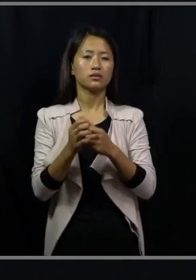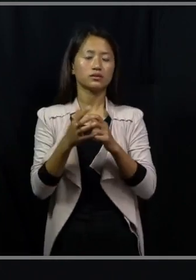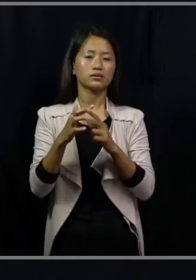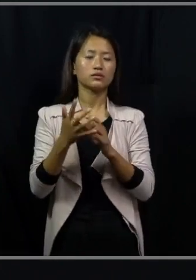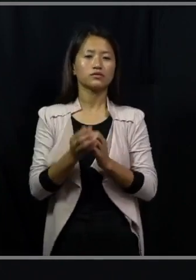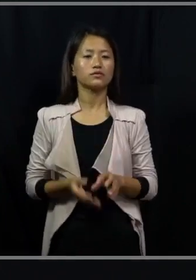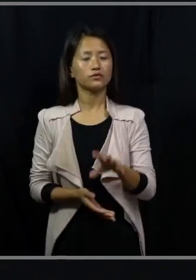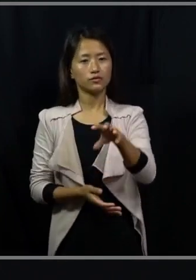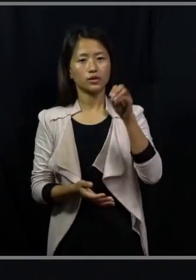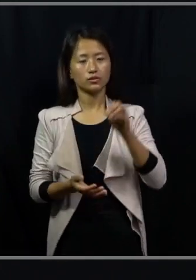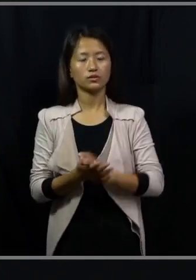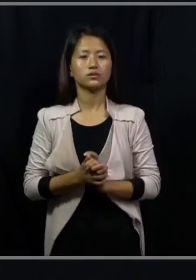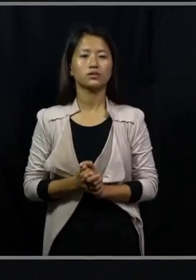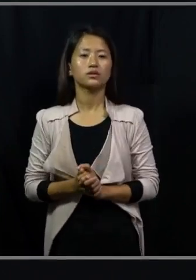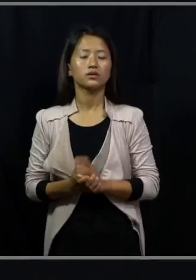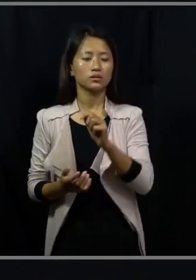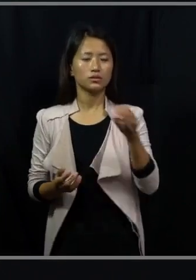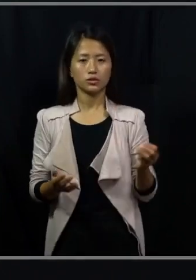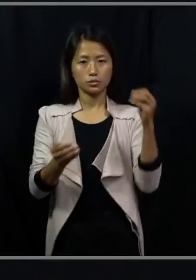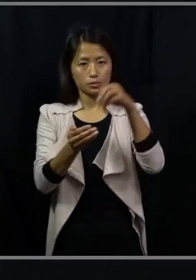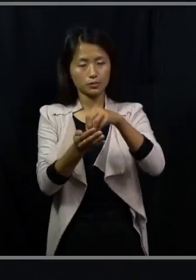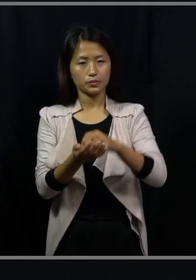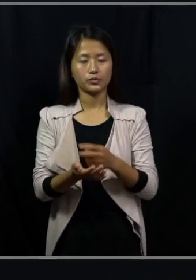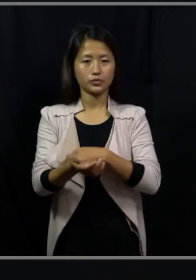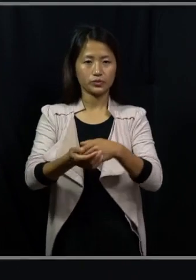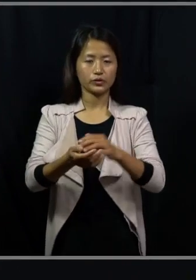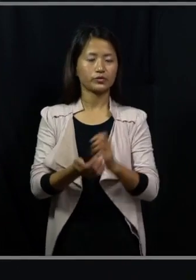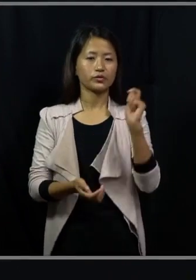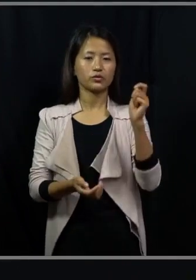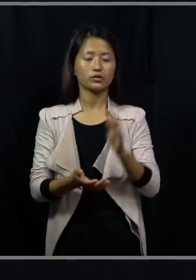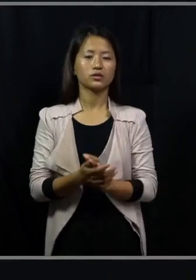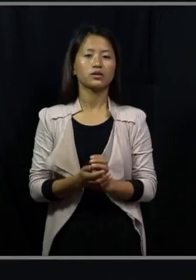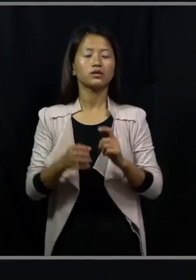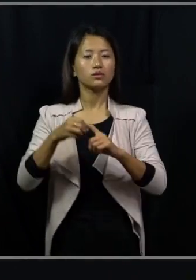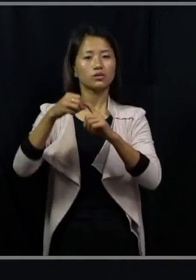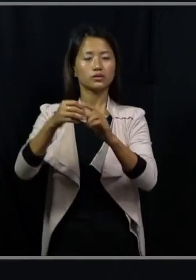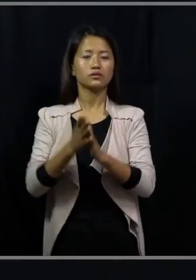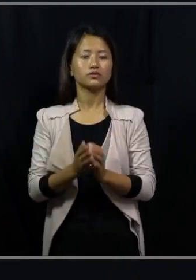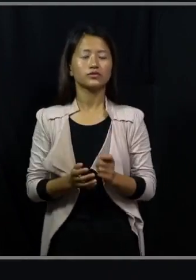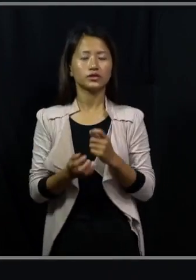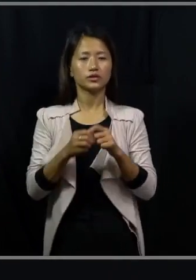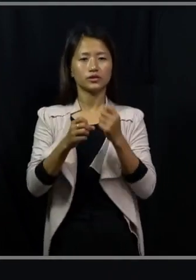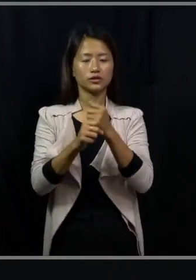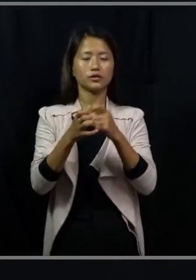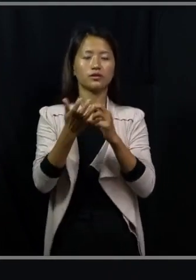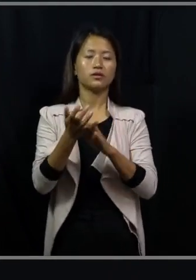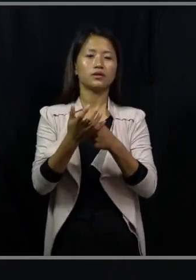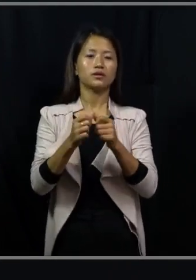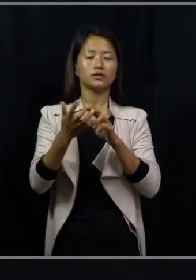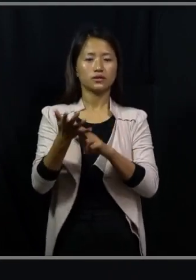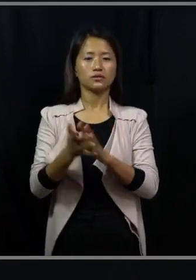ration lists have been found which mention the names of the workers and the quantity of grains allotted to